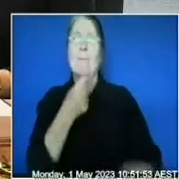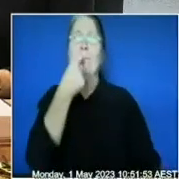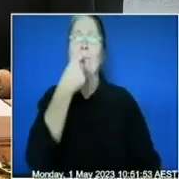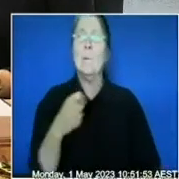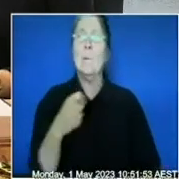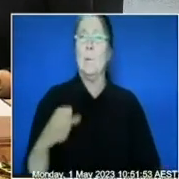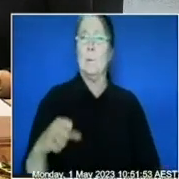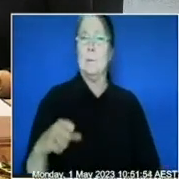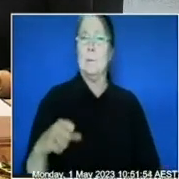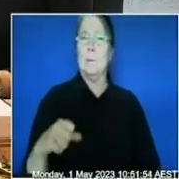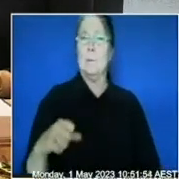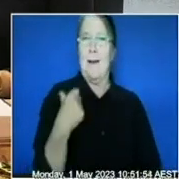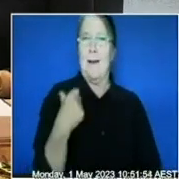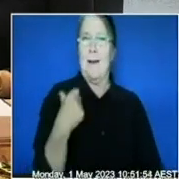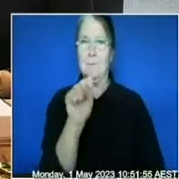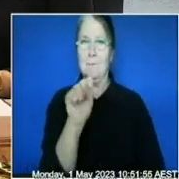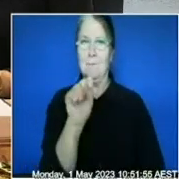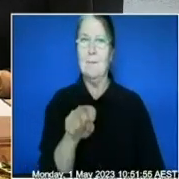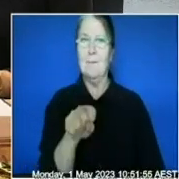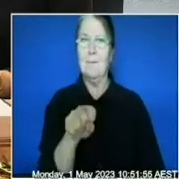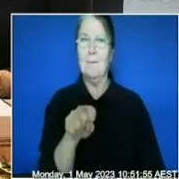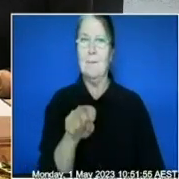point.